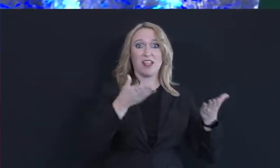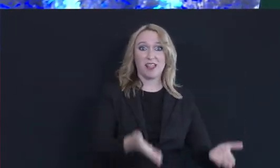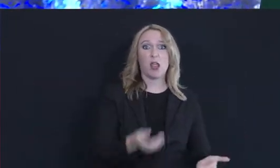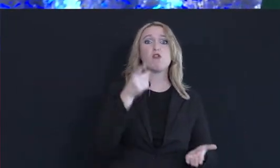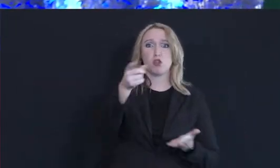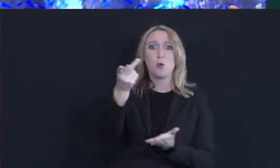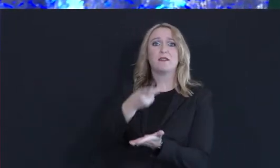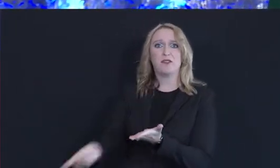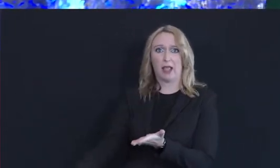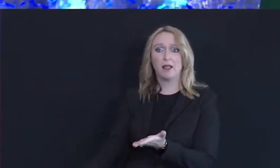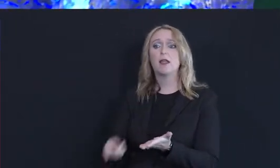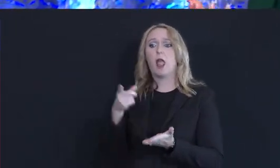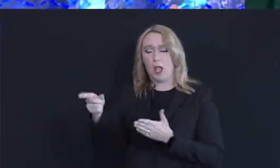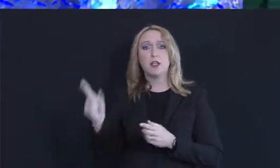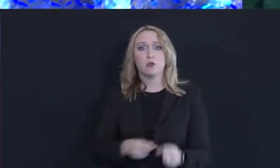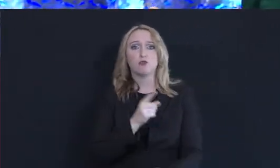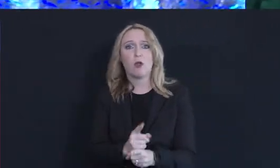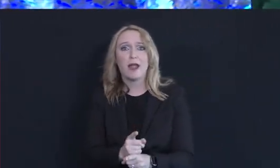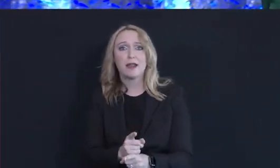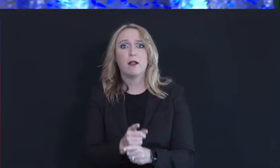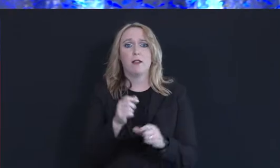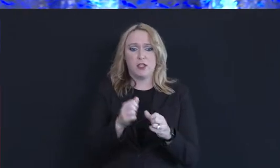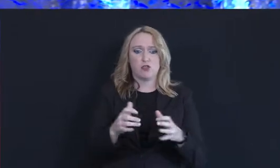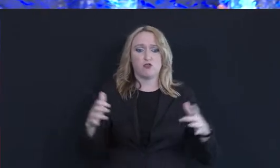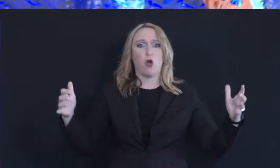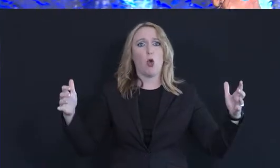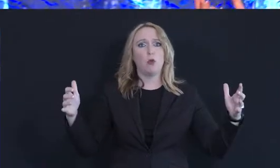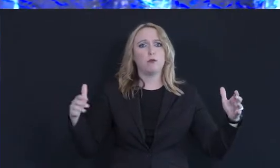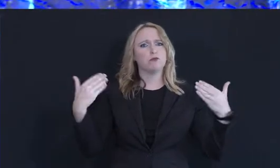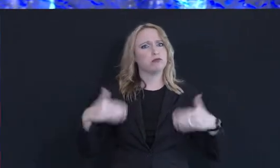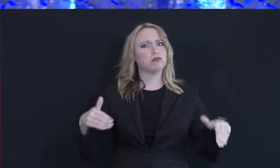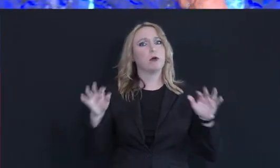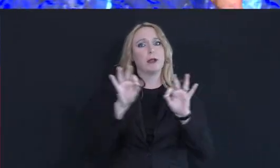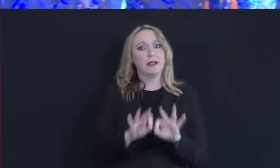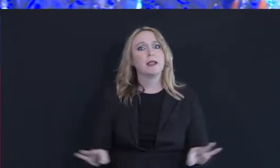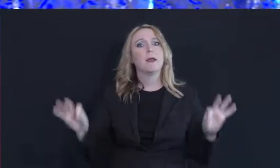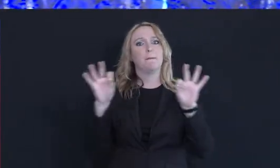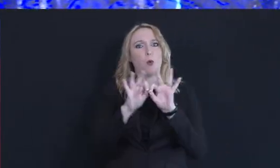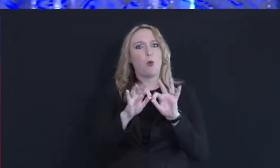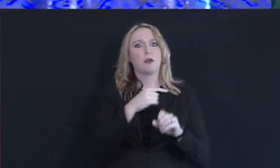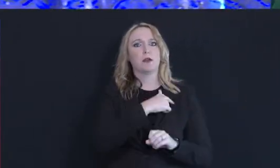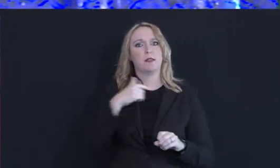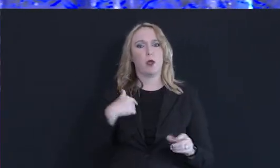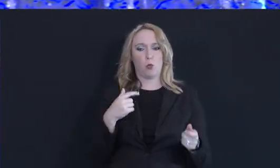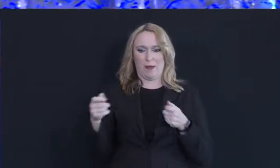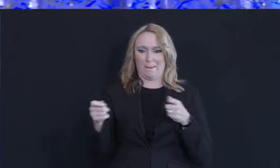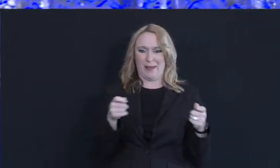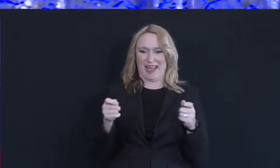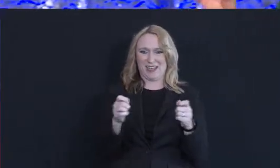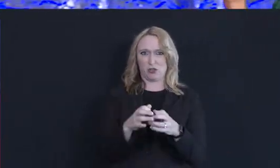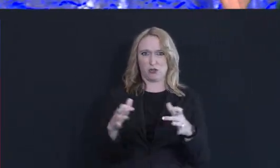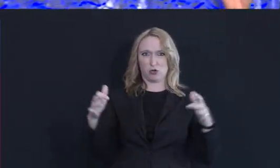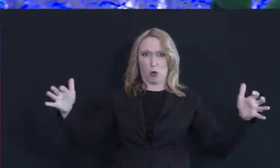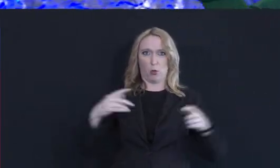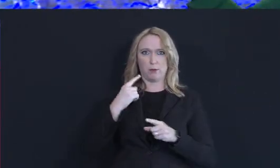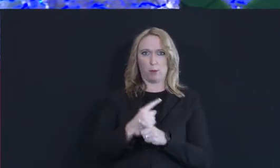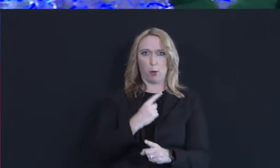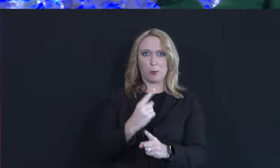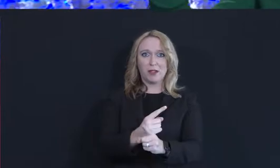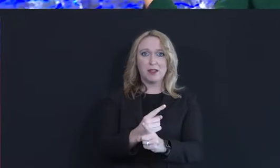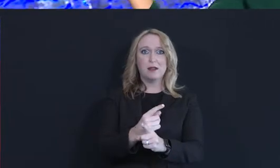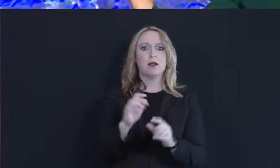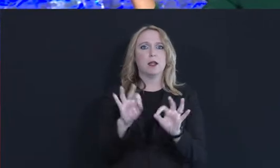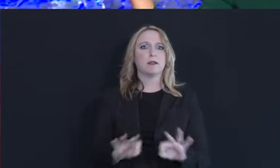right we can't take this growth for granted but it is imperative that we manage the growth and also have an amazing